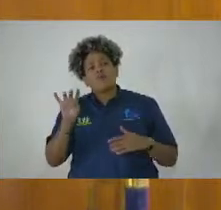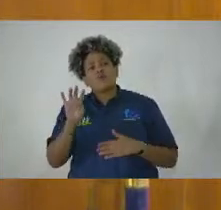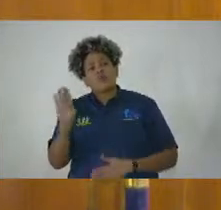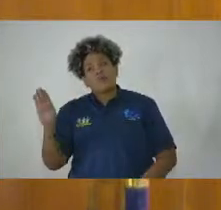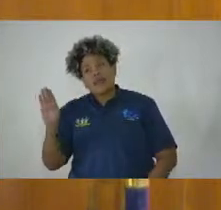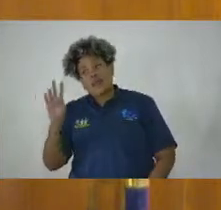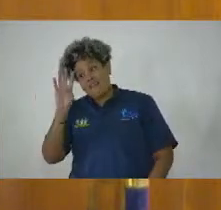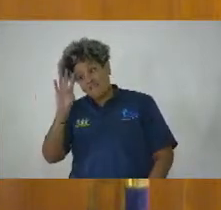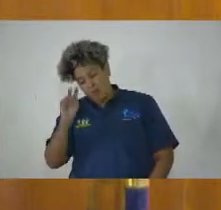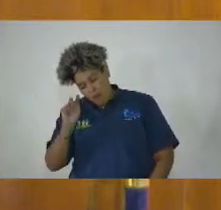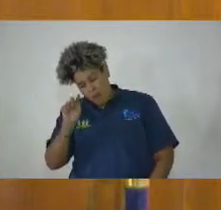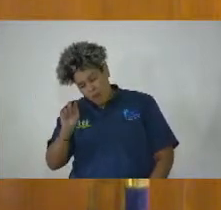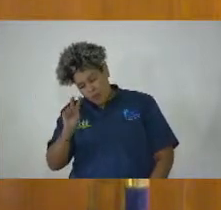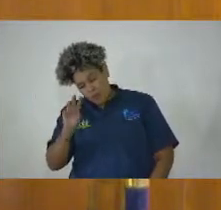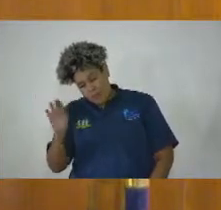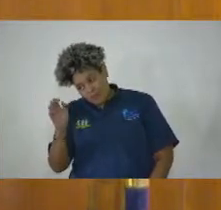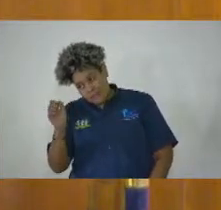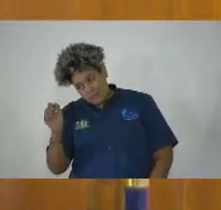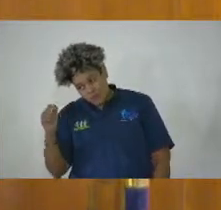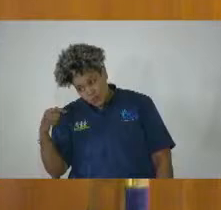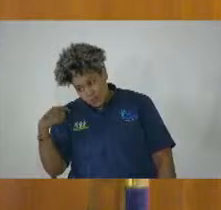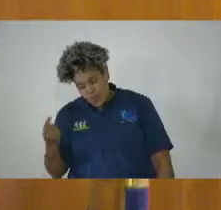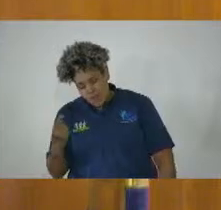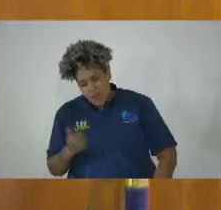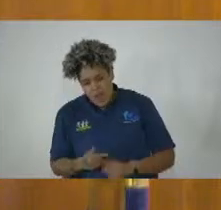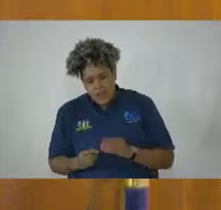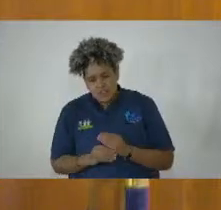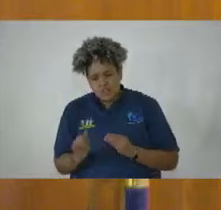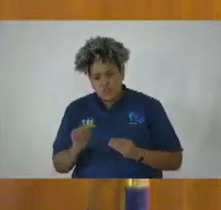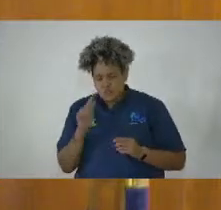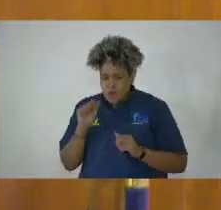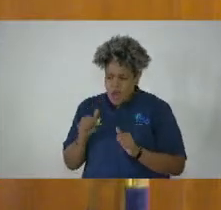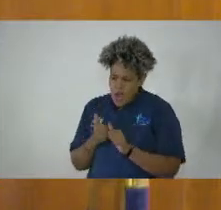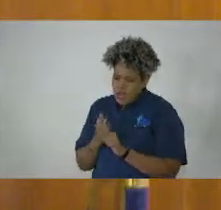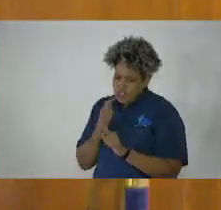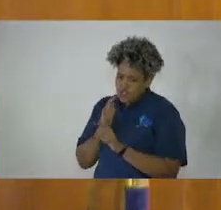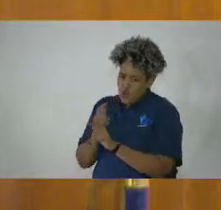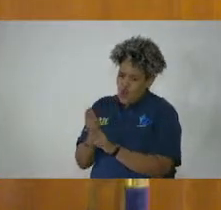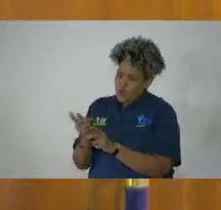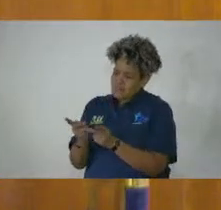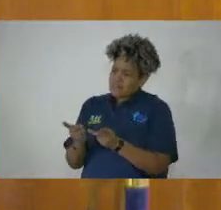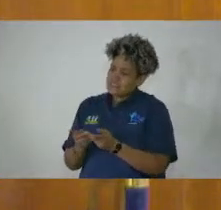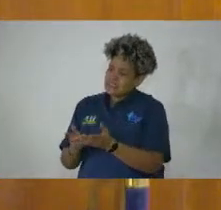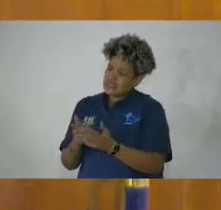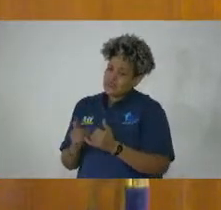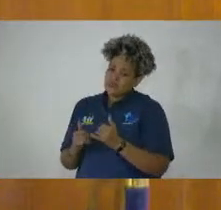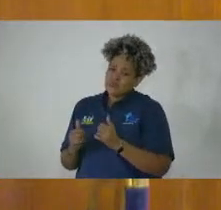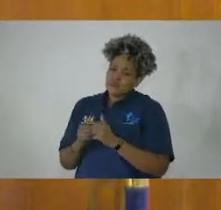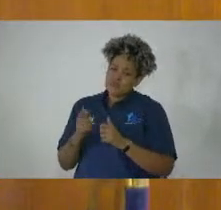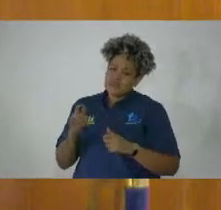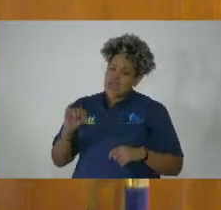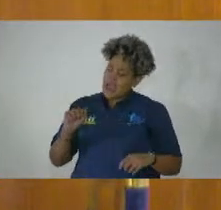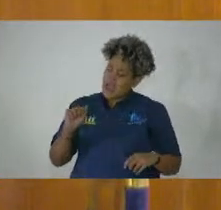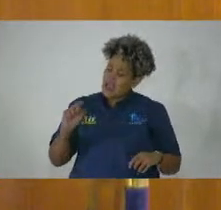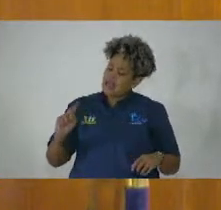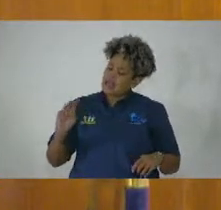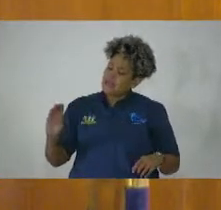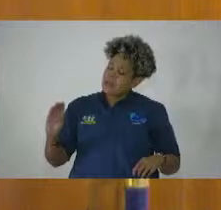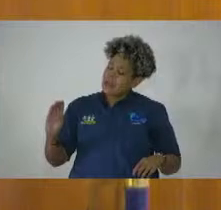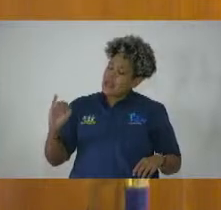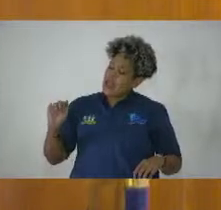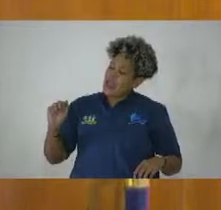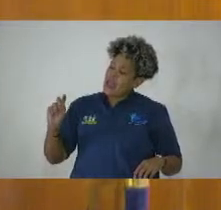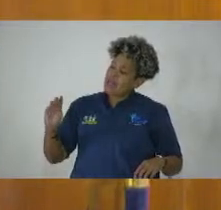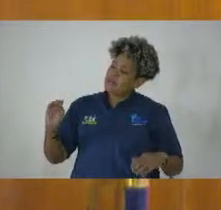been received to date. There is also a contingent loan facility with the IADB, which